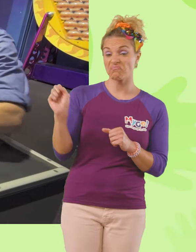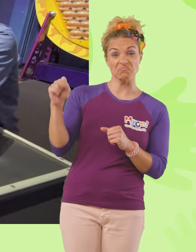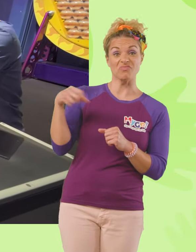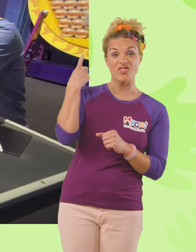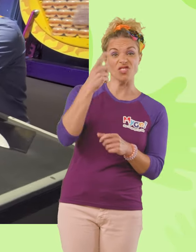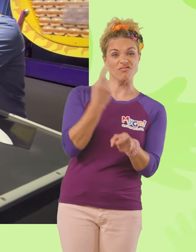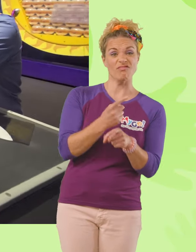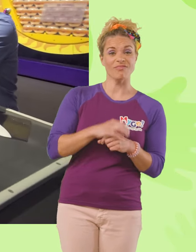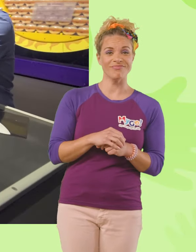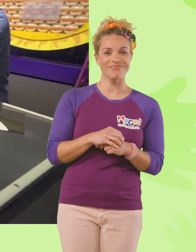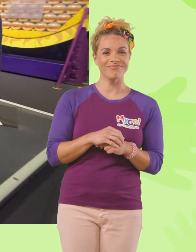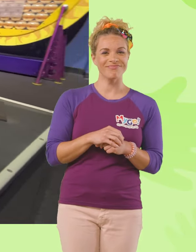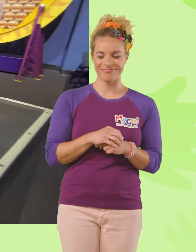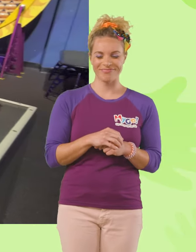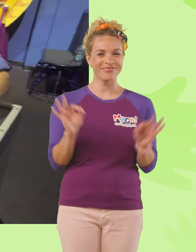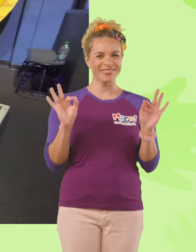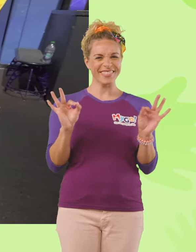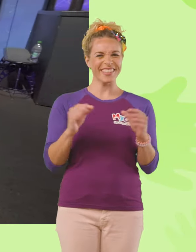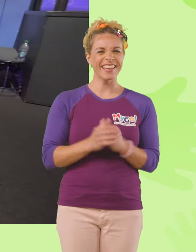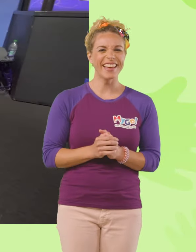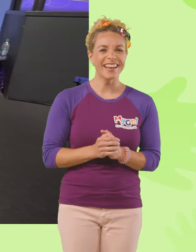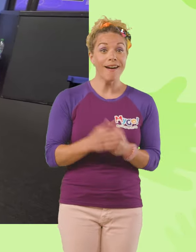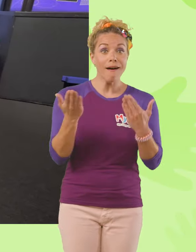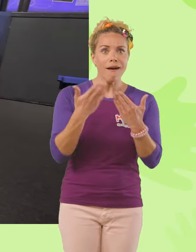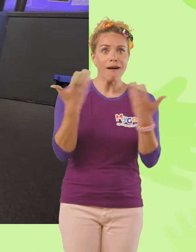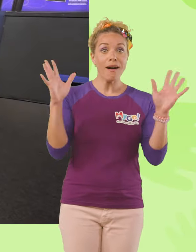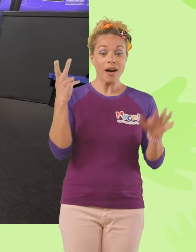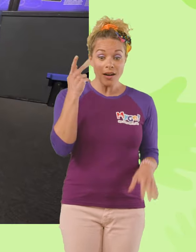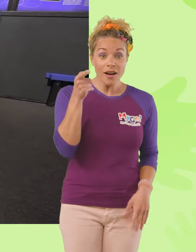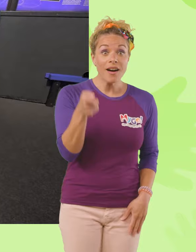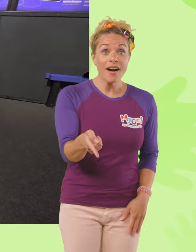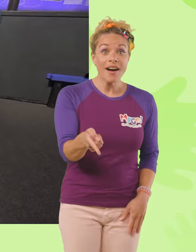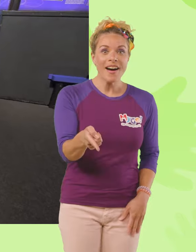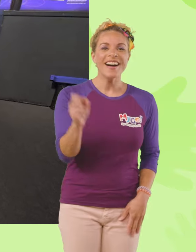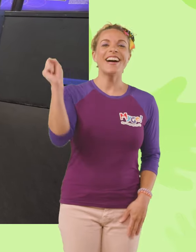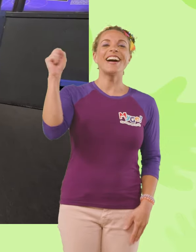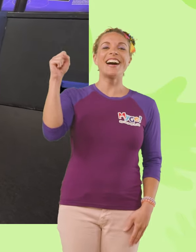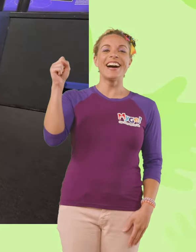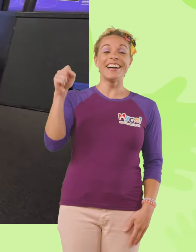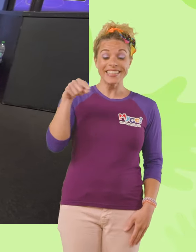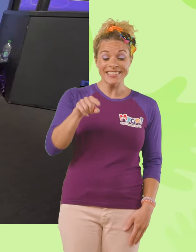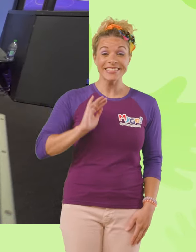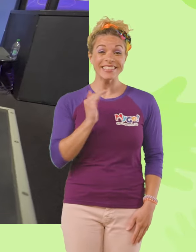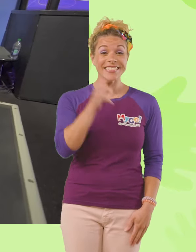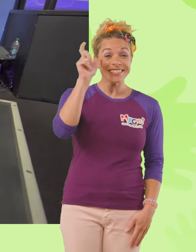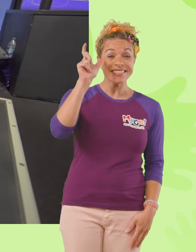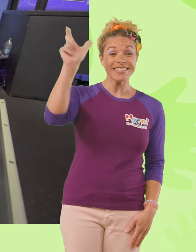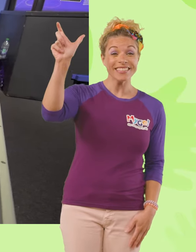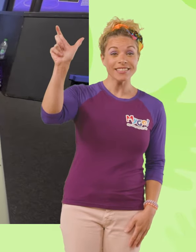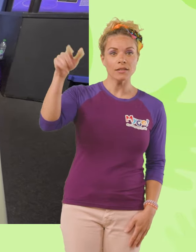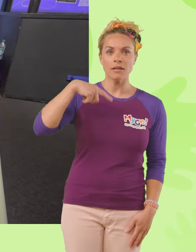Yeah, that looks about right. Perfect. We're almost done. Look, yeah! This is